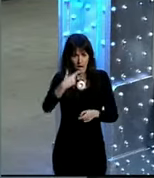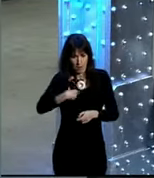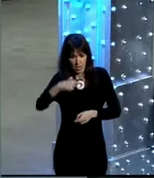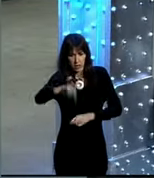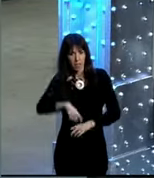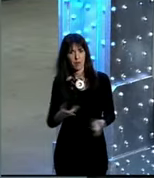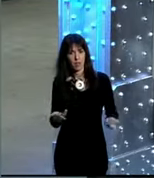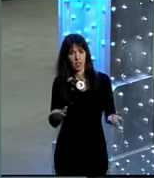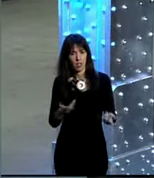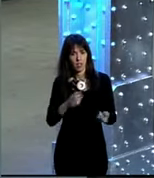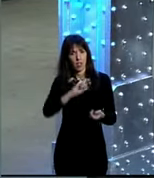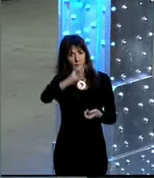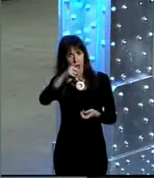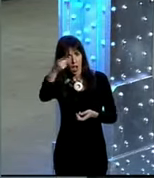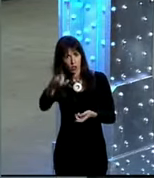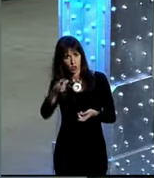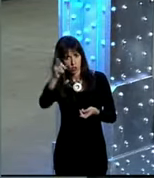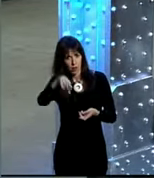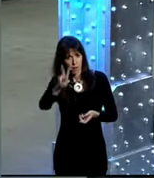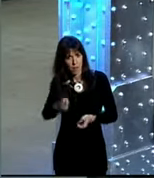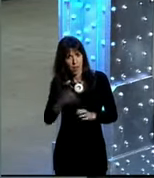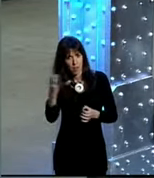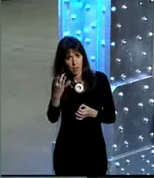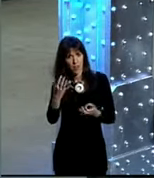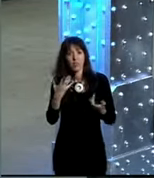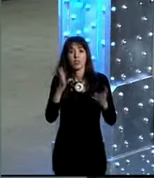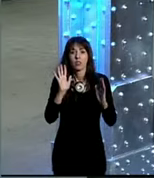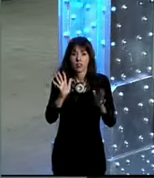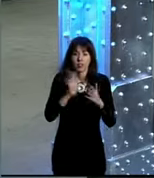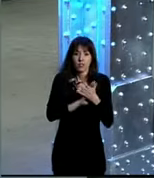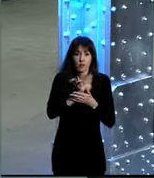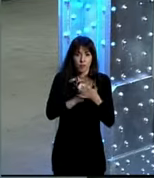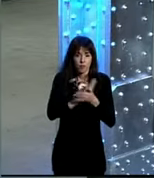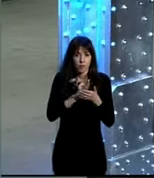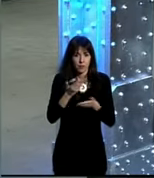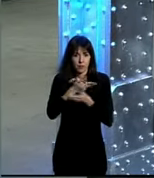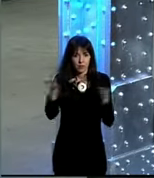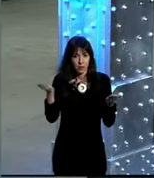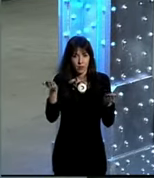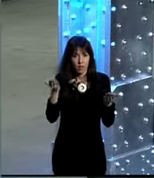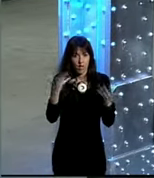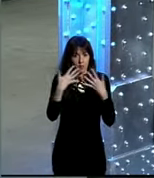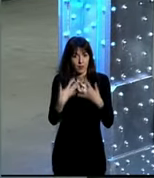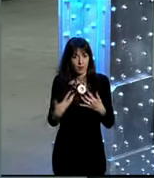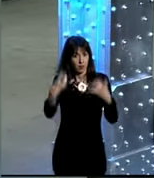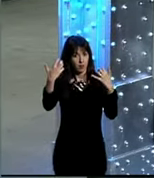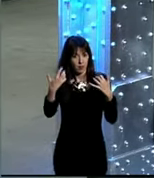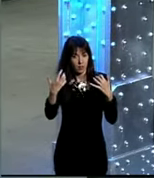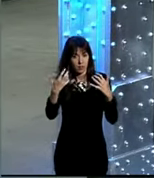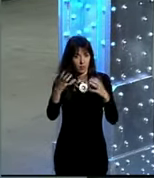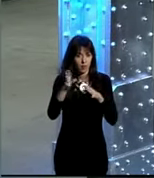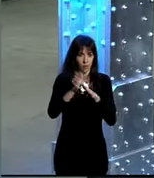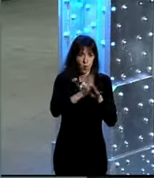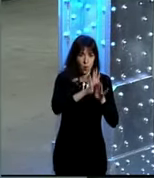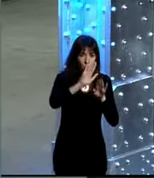counterpart. But when it comes to addressing an audience, I have to leave the final word to a person who really knew what the